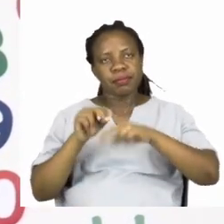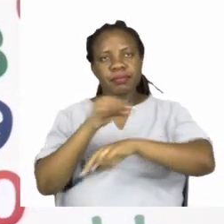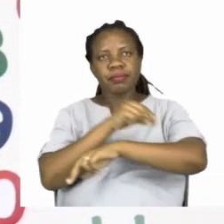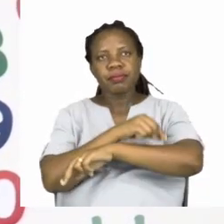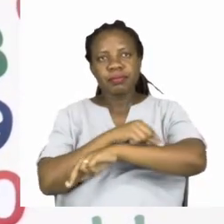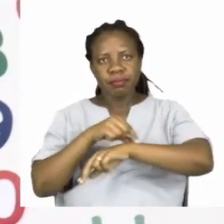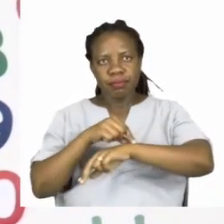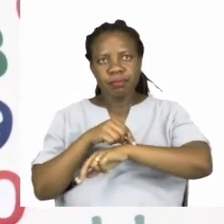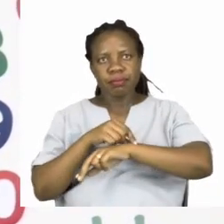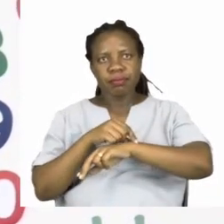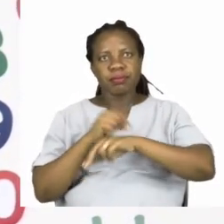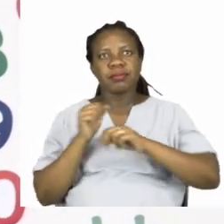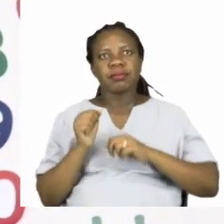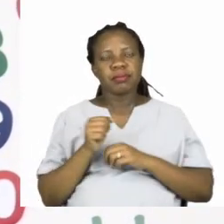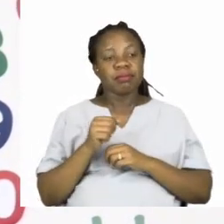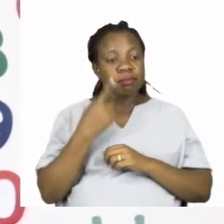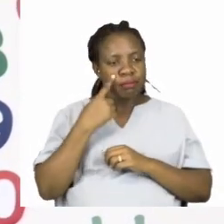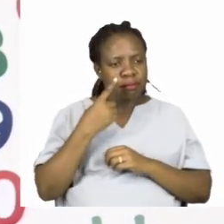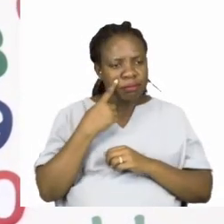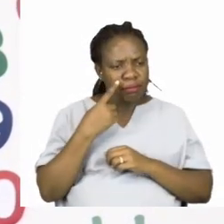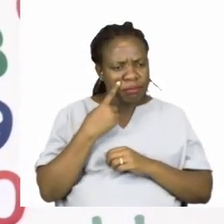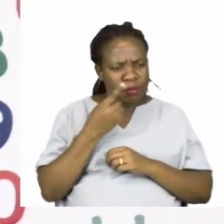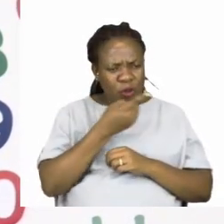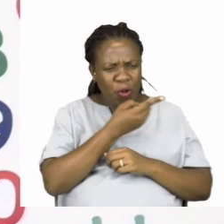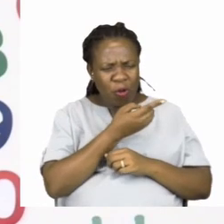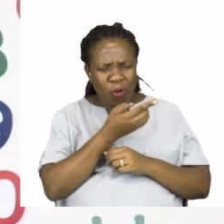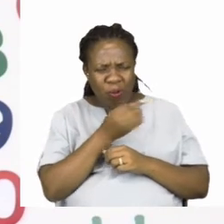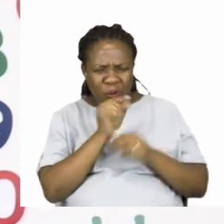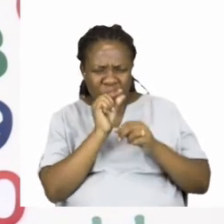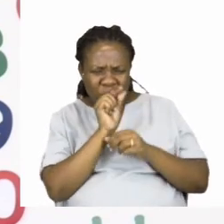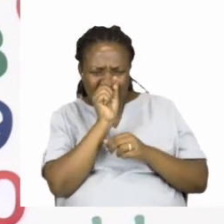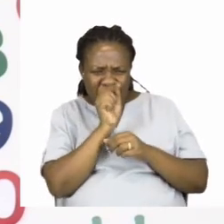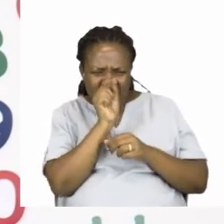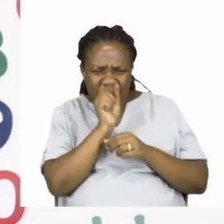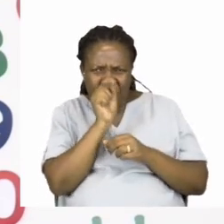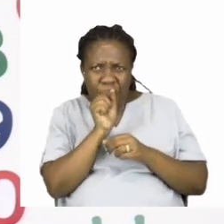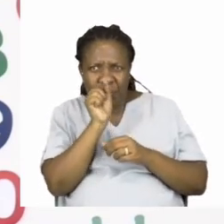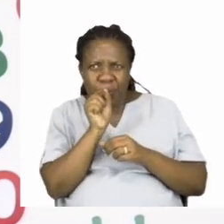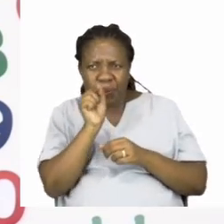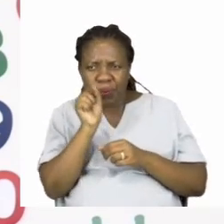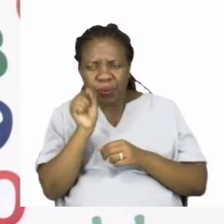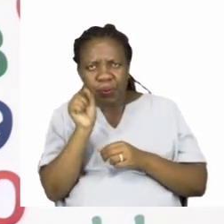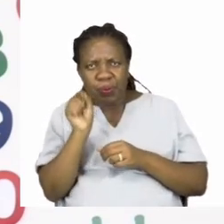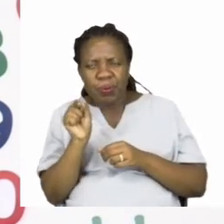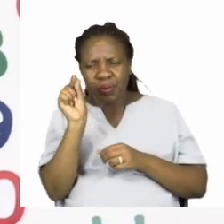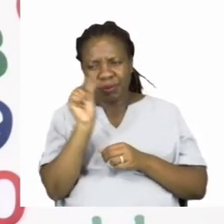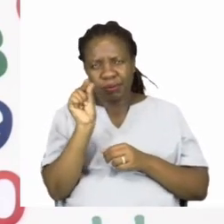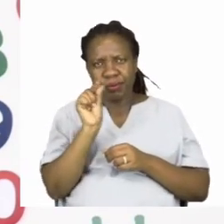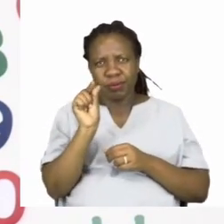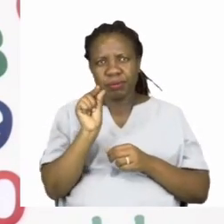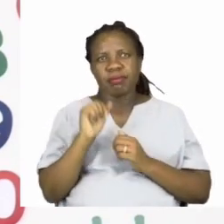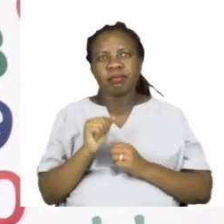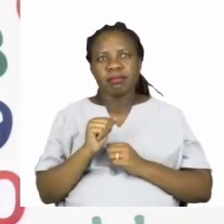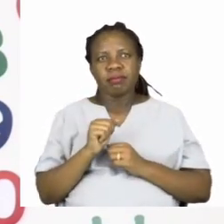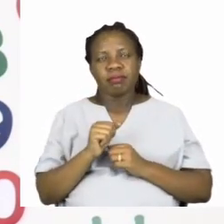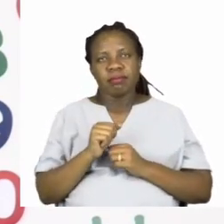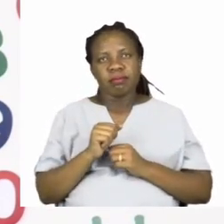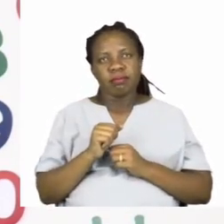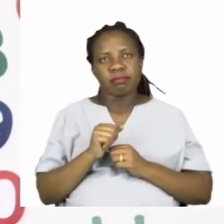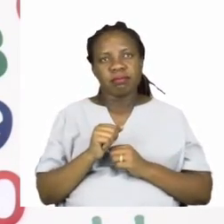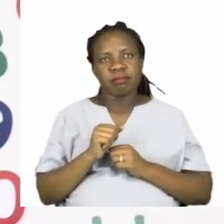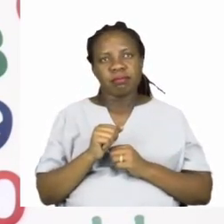see all the little lines on your ruler. I'll see you when you're done with both